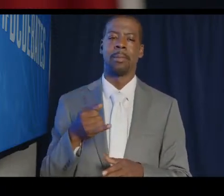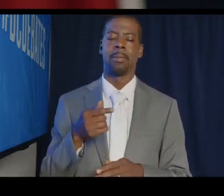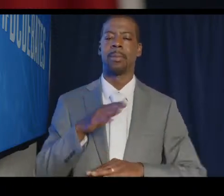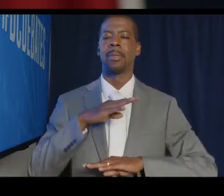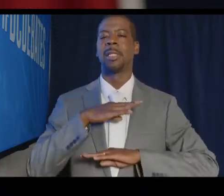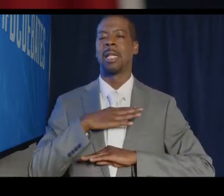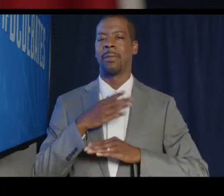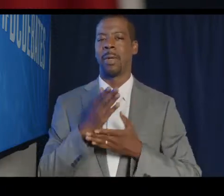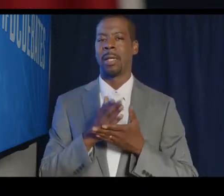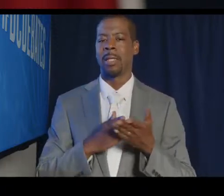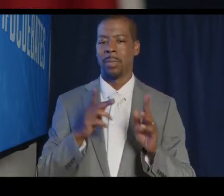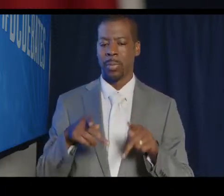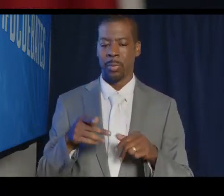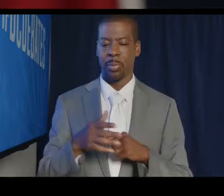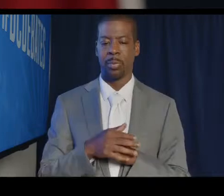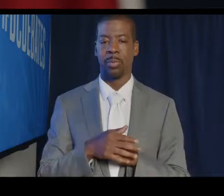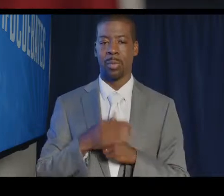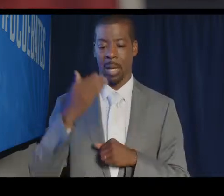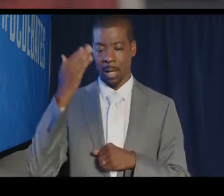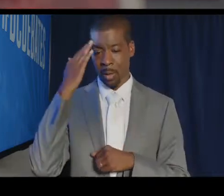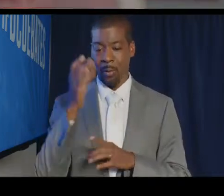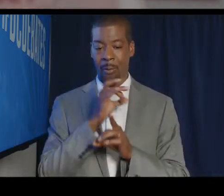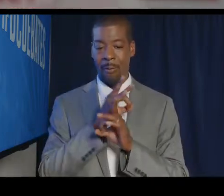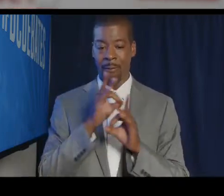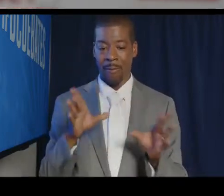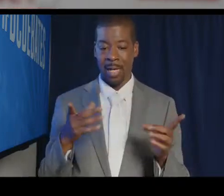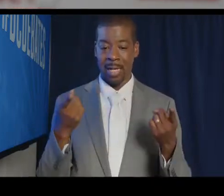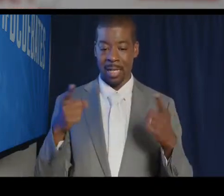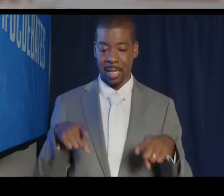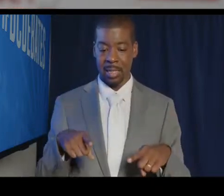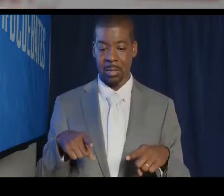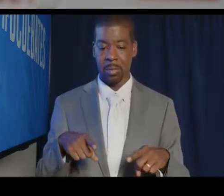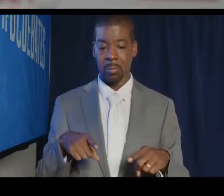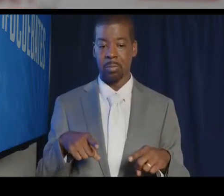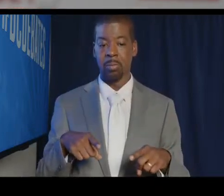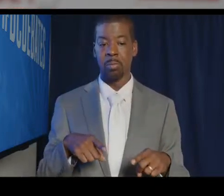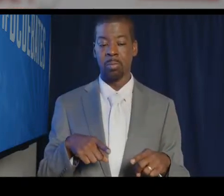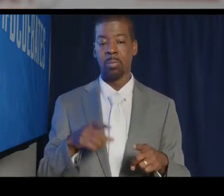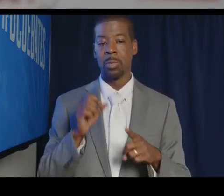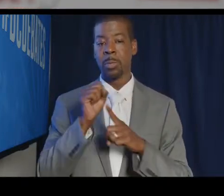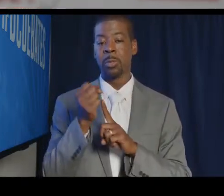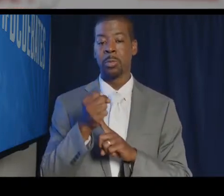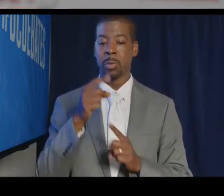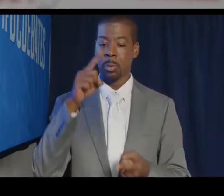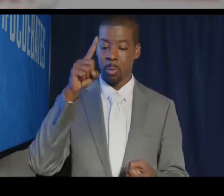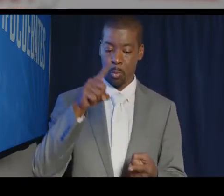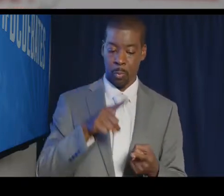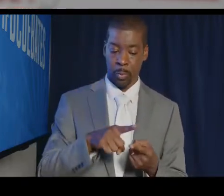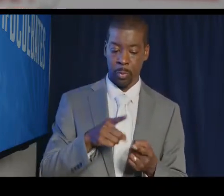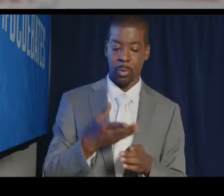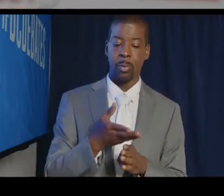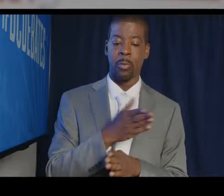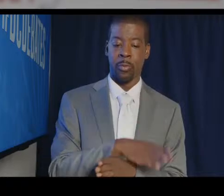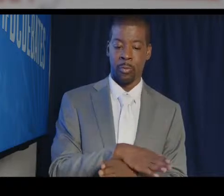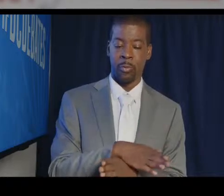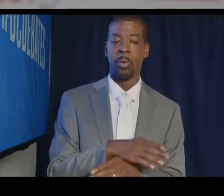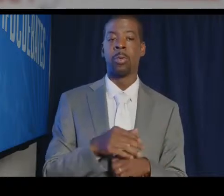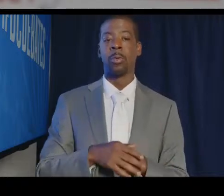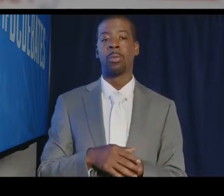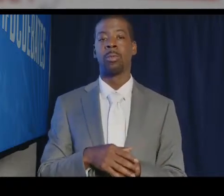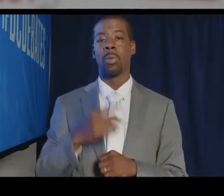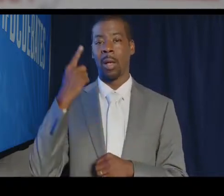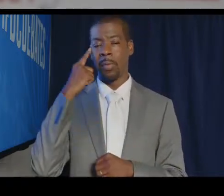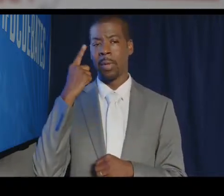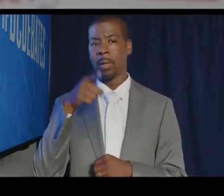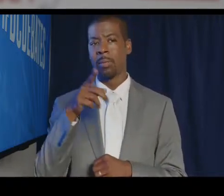One thing we know is that violent crime started to go down before we passed that bill. And so I think it sent an important message that the council and